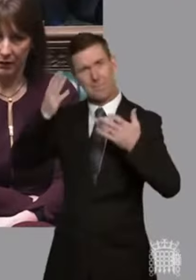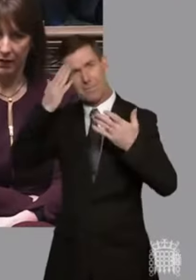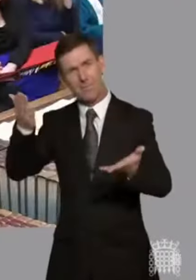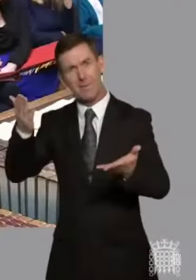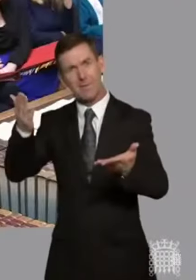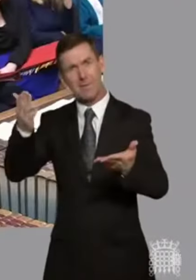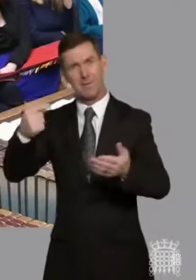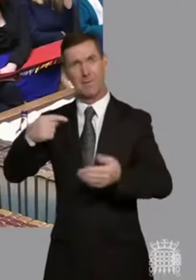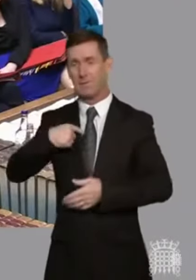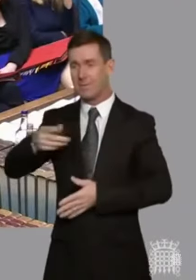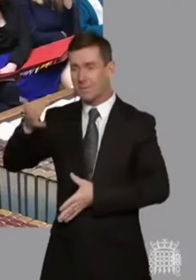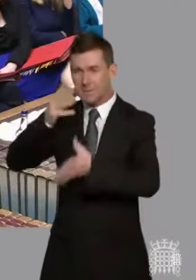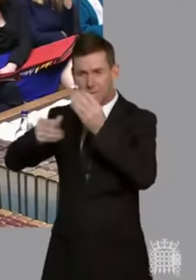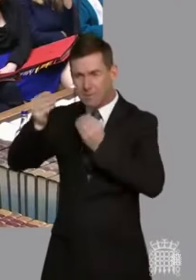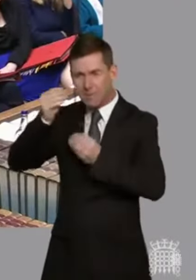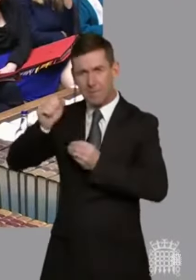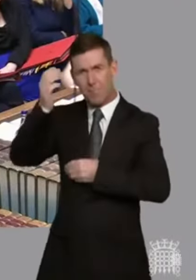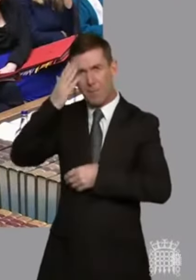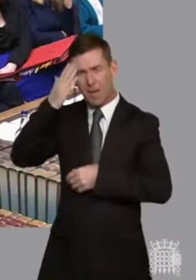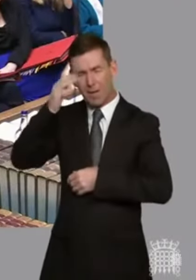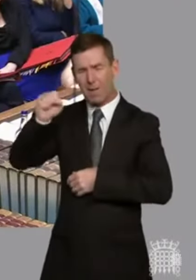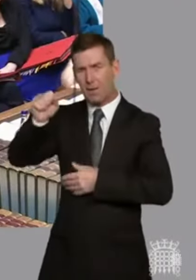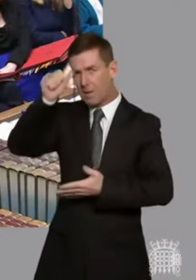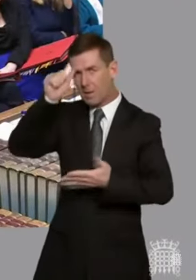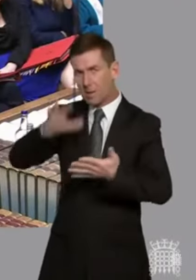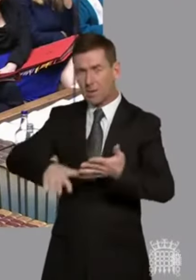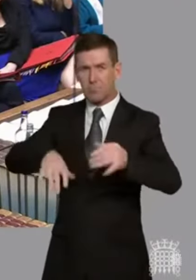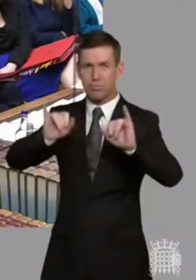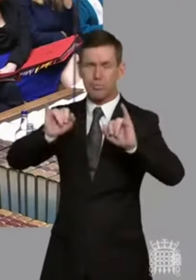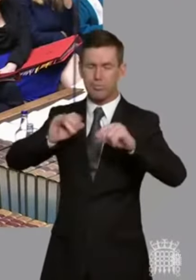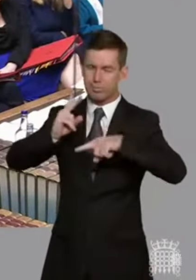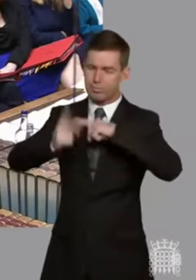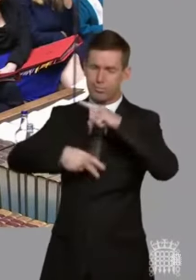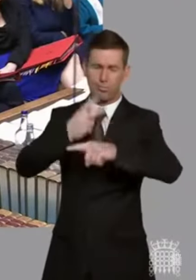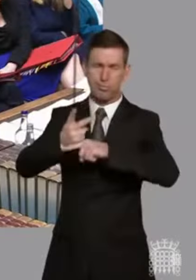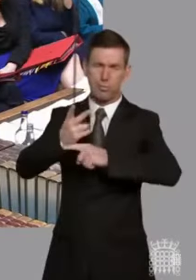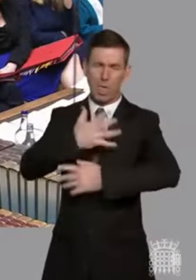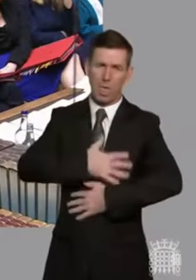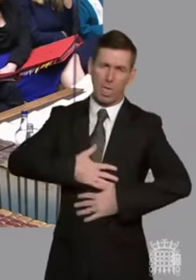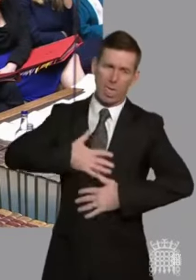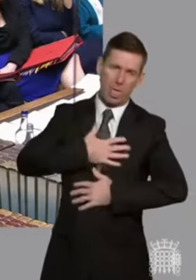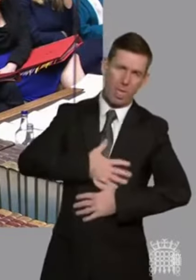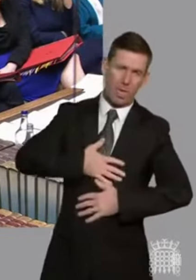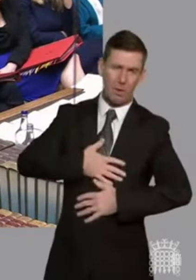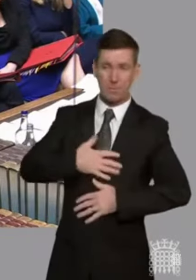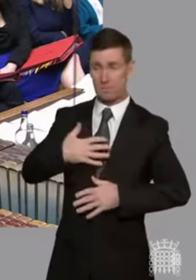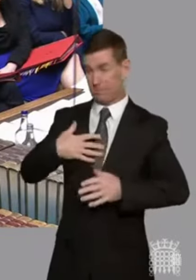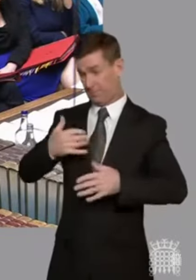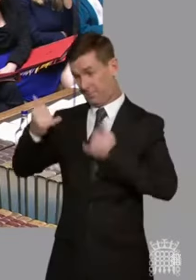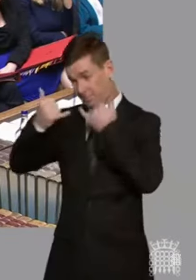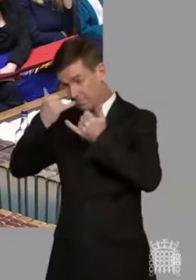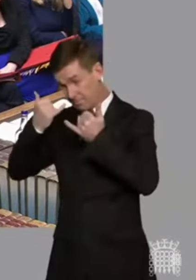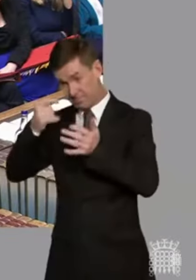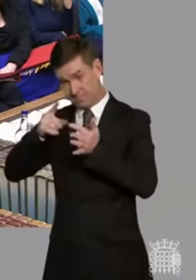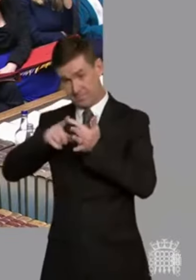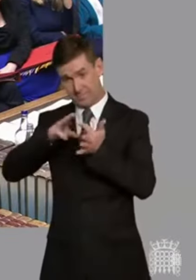through. I spoke just the other day to Emily herself about the conditions in which she